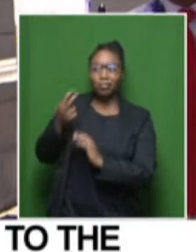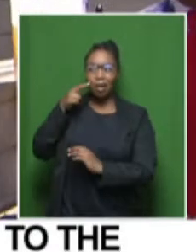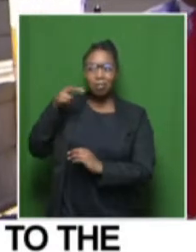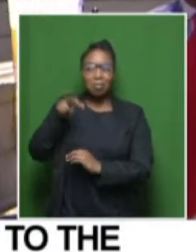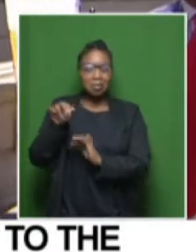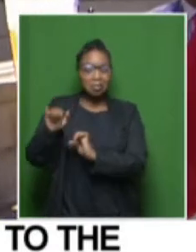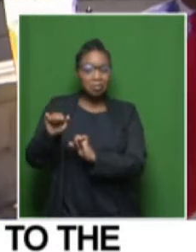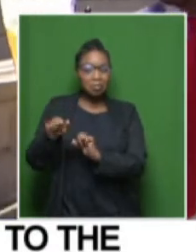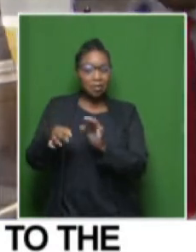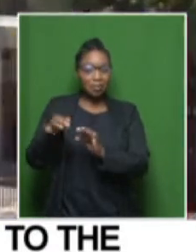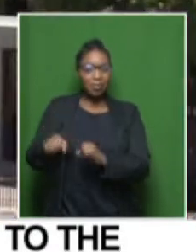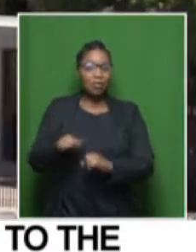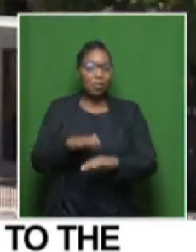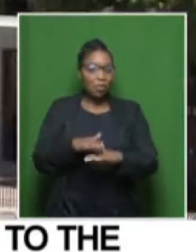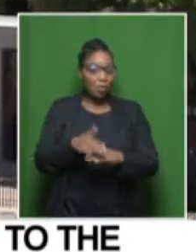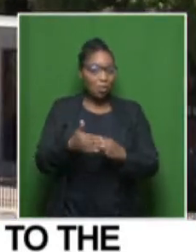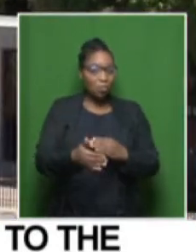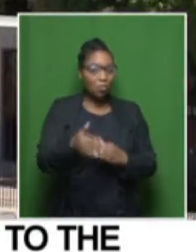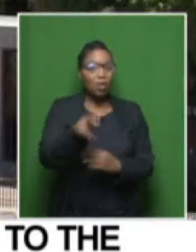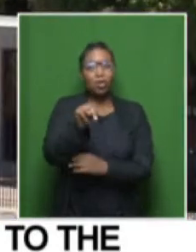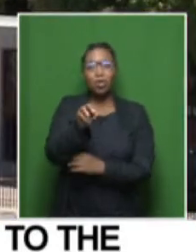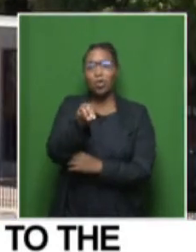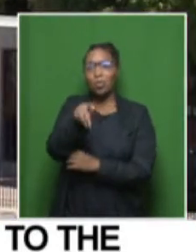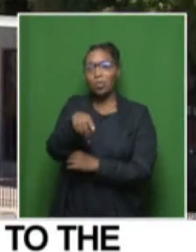Nombu is standing by.